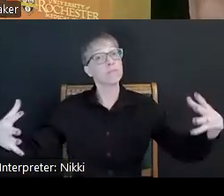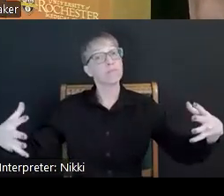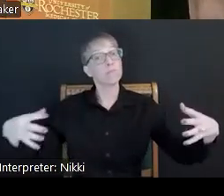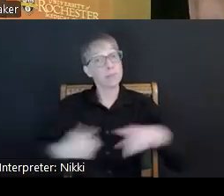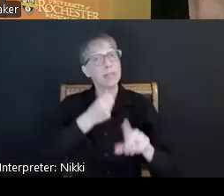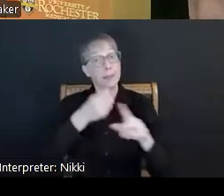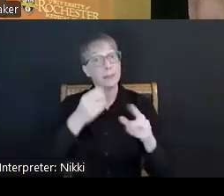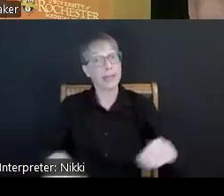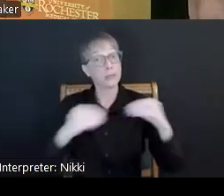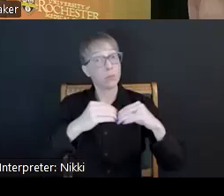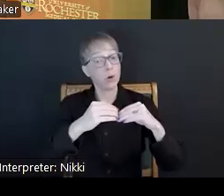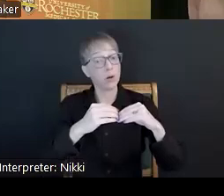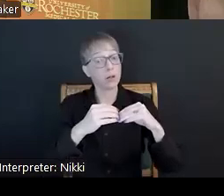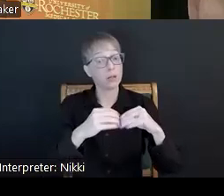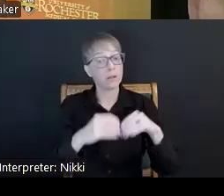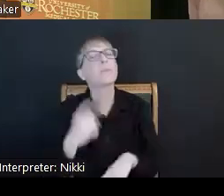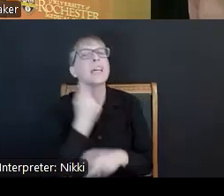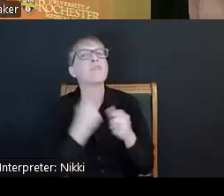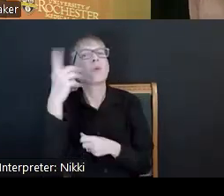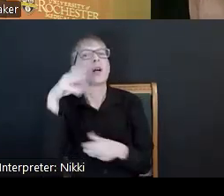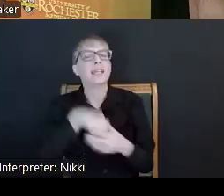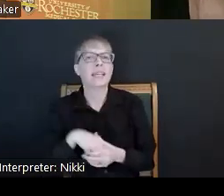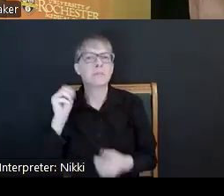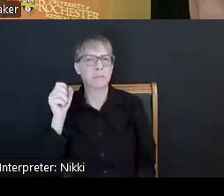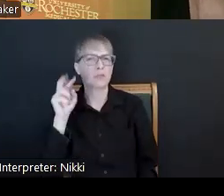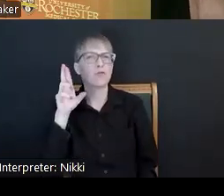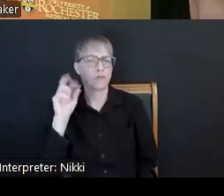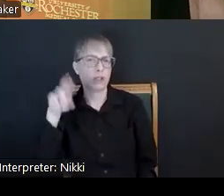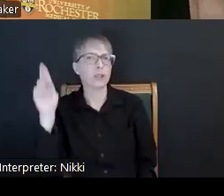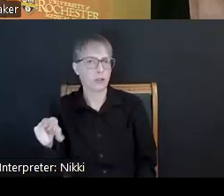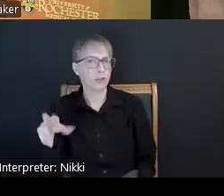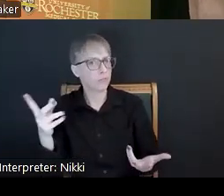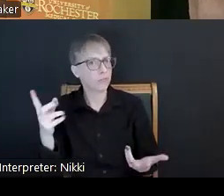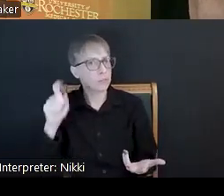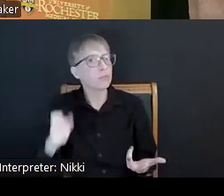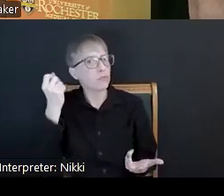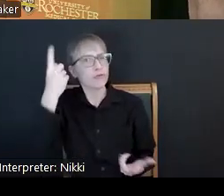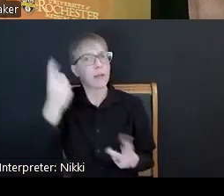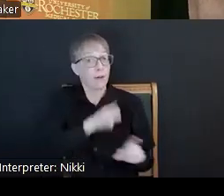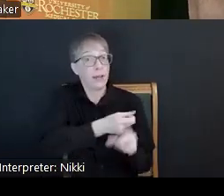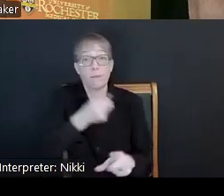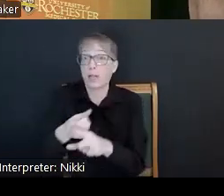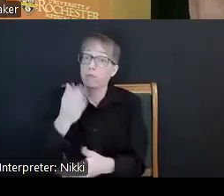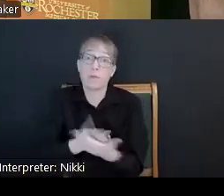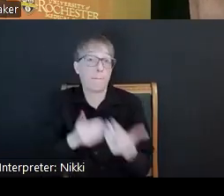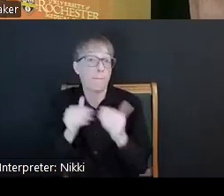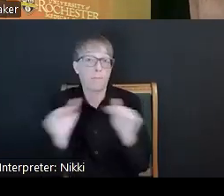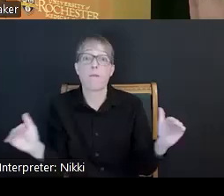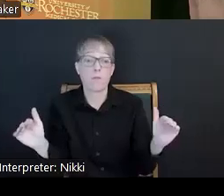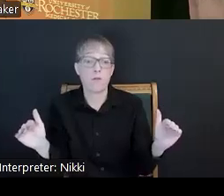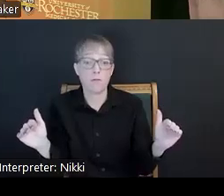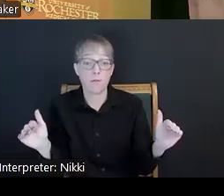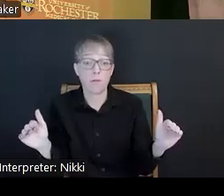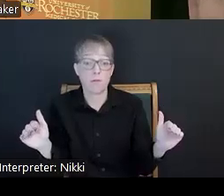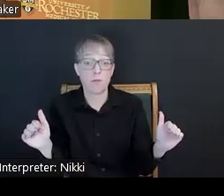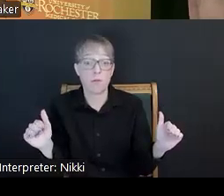in metropolitan Rochester must recognize that they're affected to some degree by this crisis. Of course, the low-income groups are